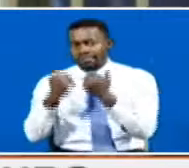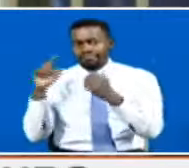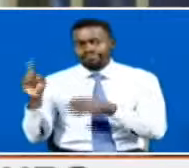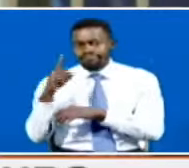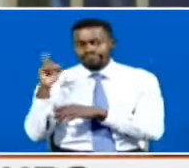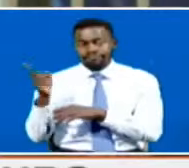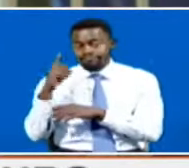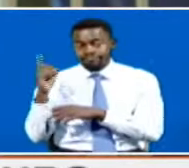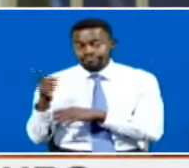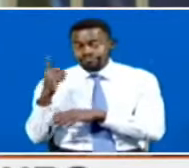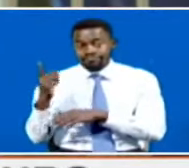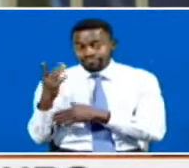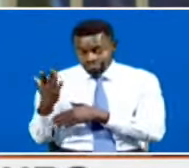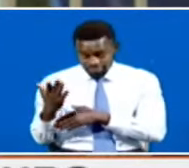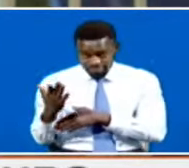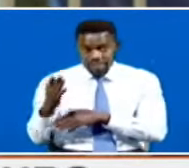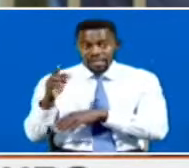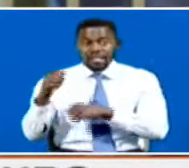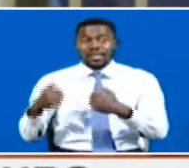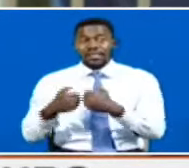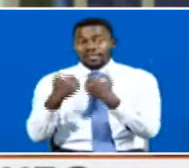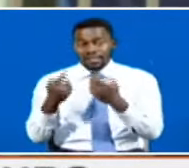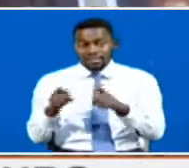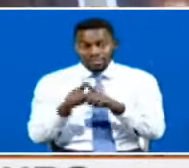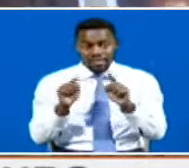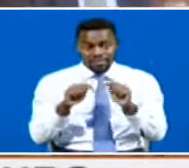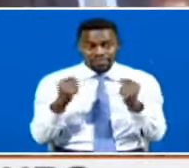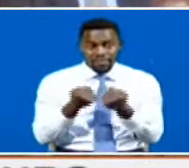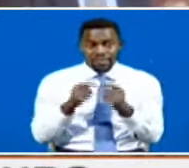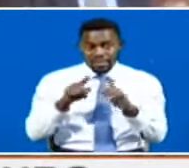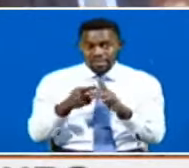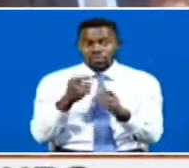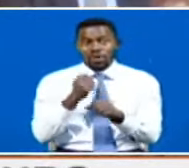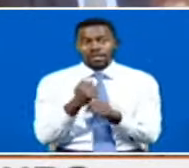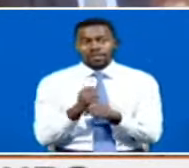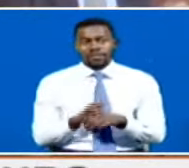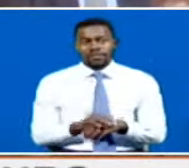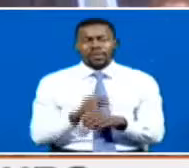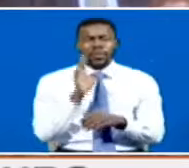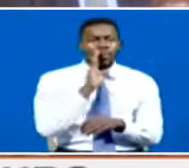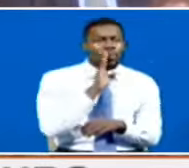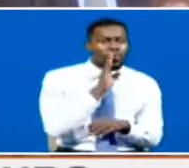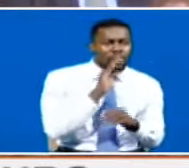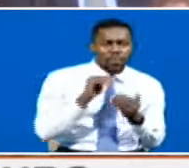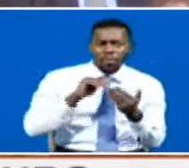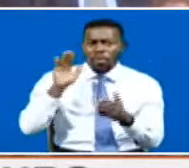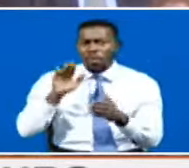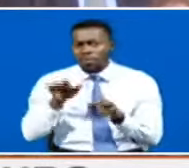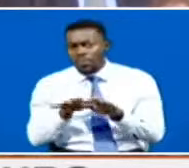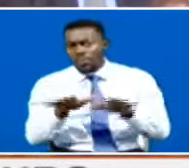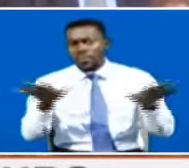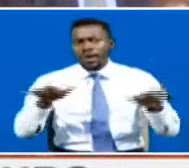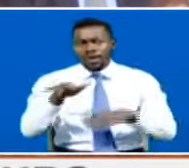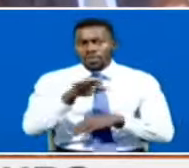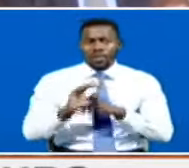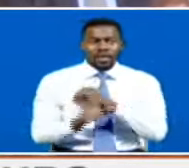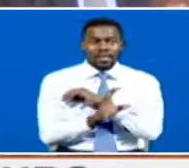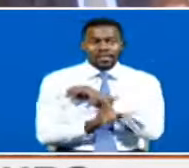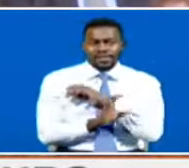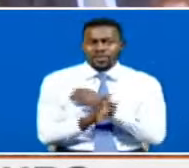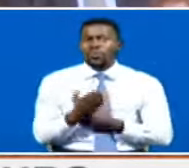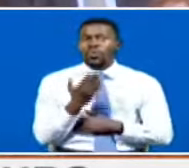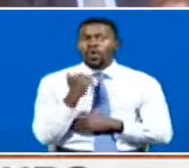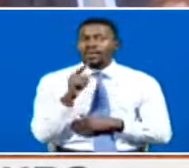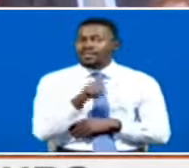that a team was appointed to start investigations. A lot of rumors are flying around all over. We want